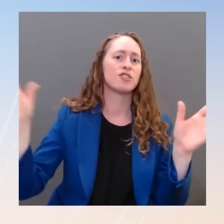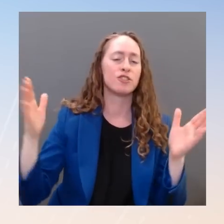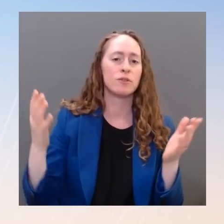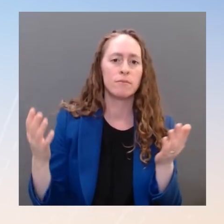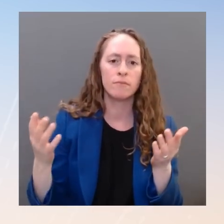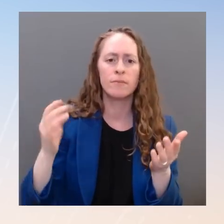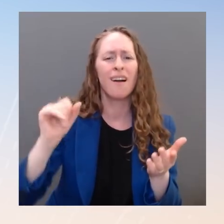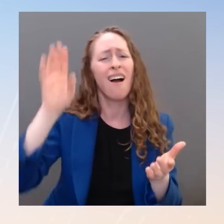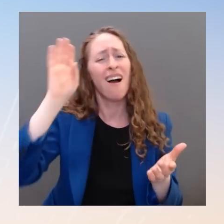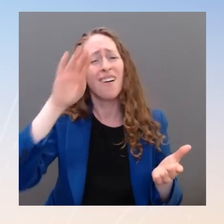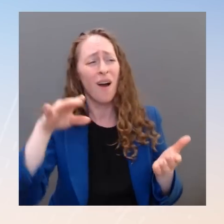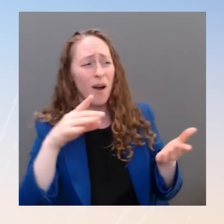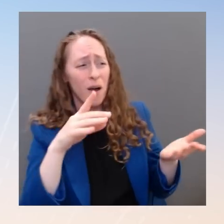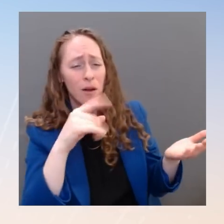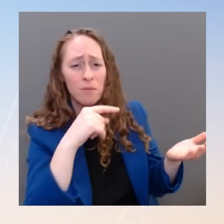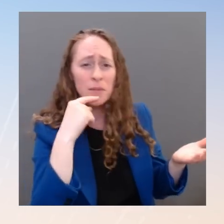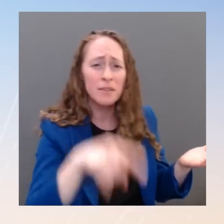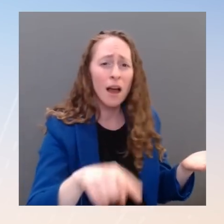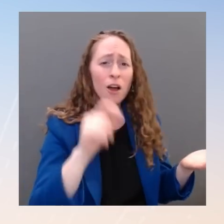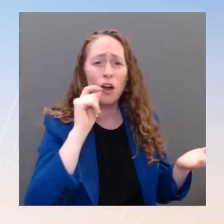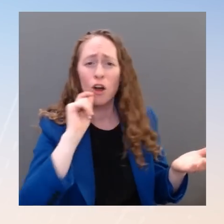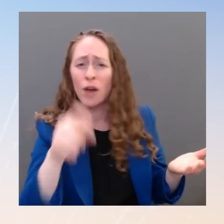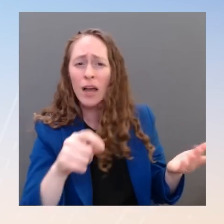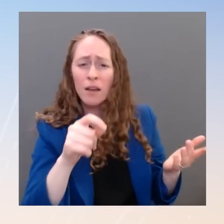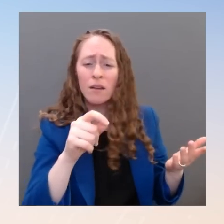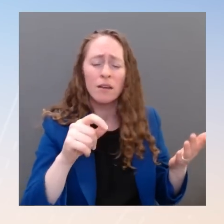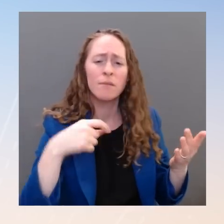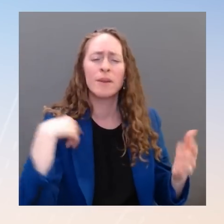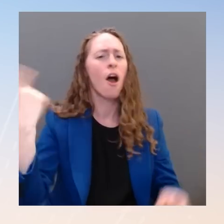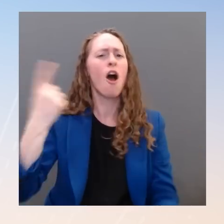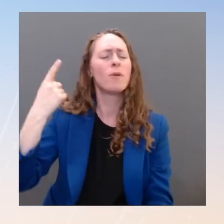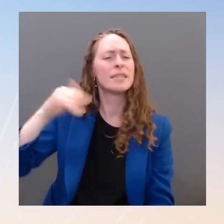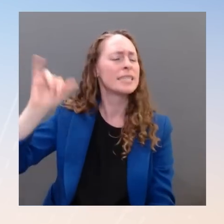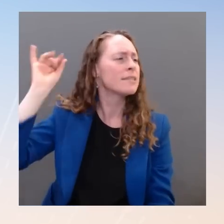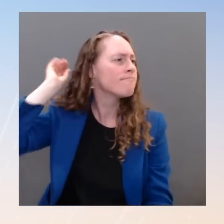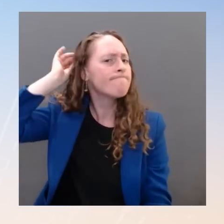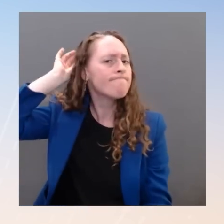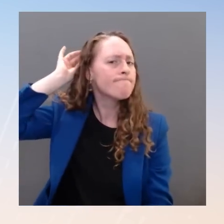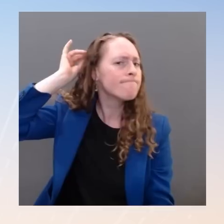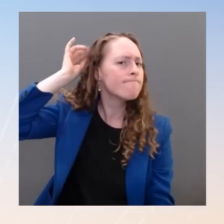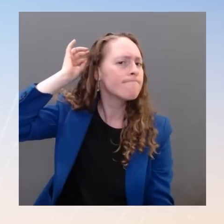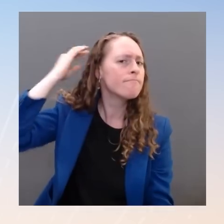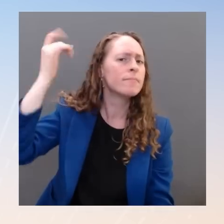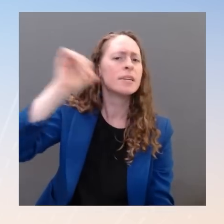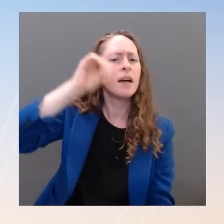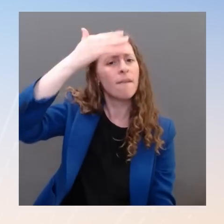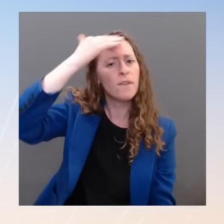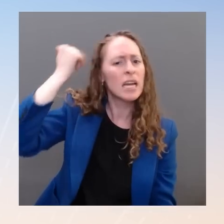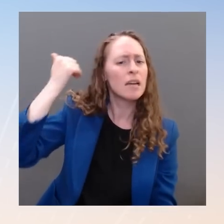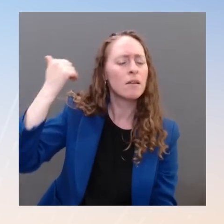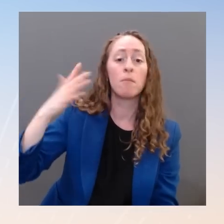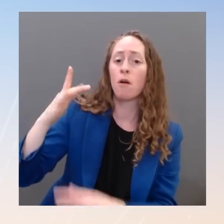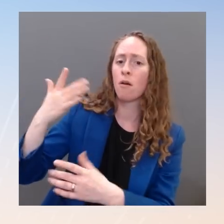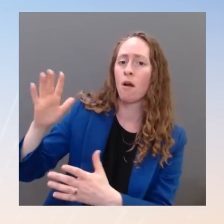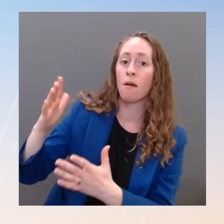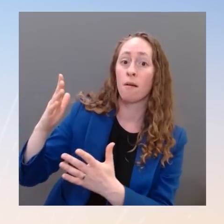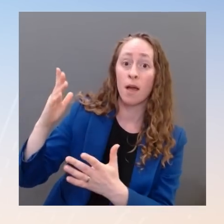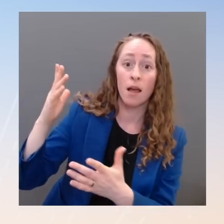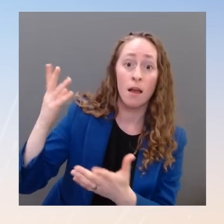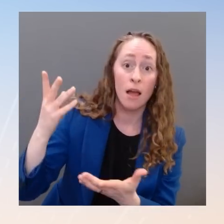the preemptive agenda, we will have a more comprehensive readout once the meeting is concluded. The GDP report, I'm just wondering if